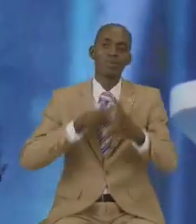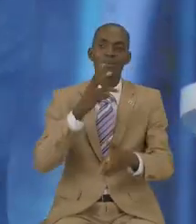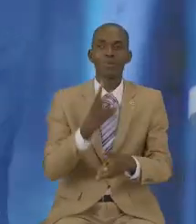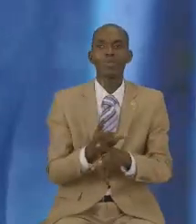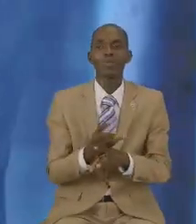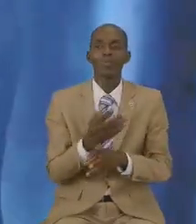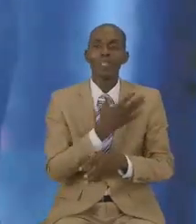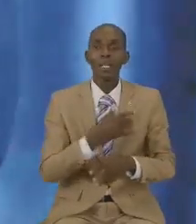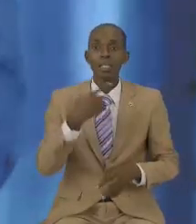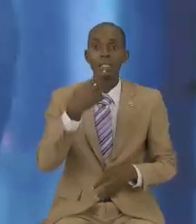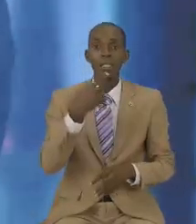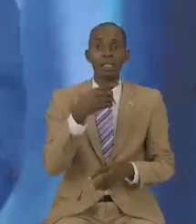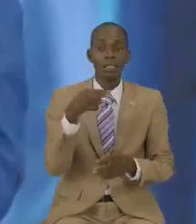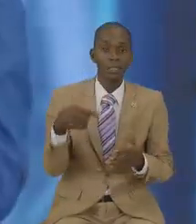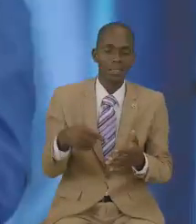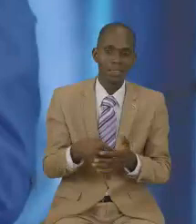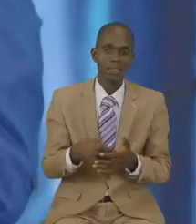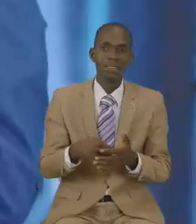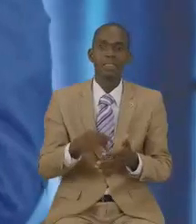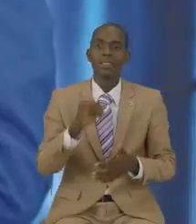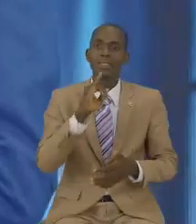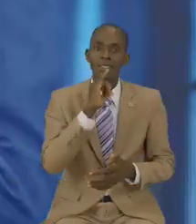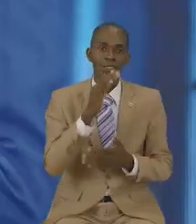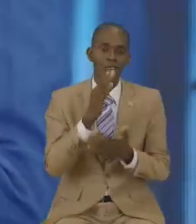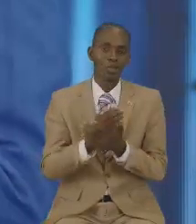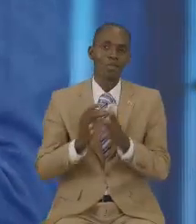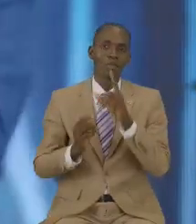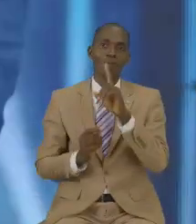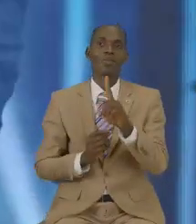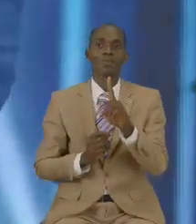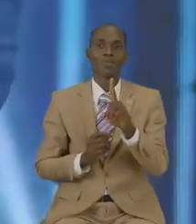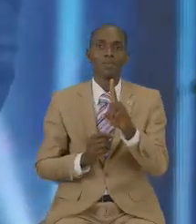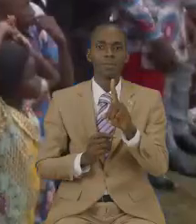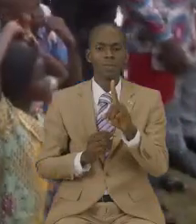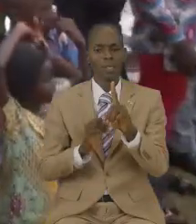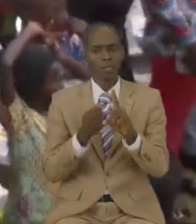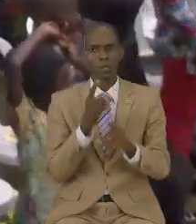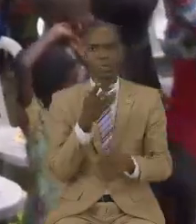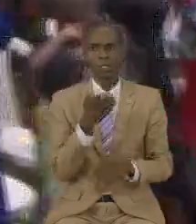And say, this is somebody. Anybody there?